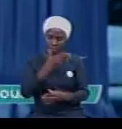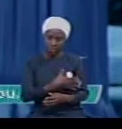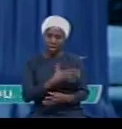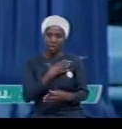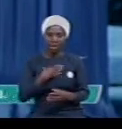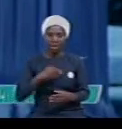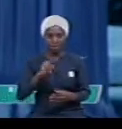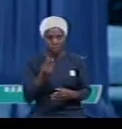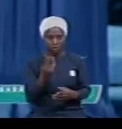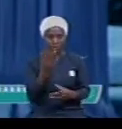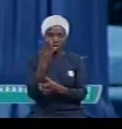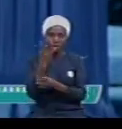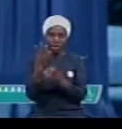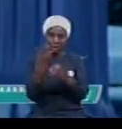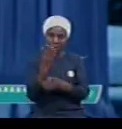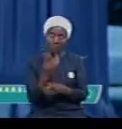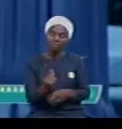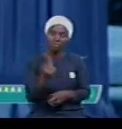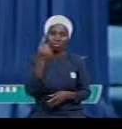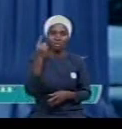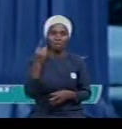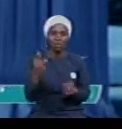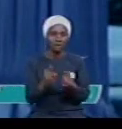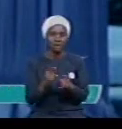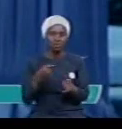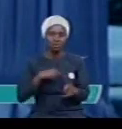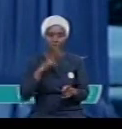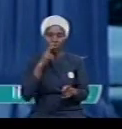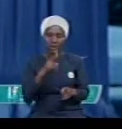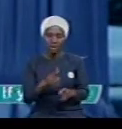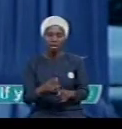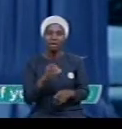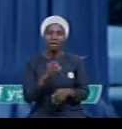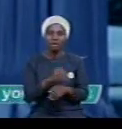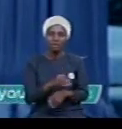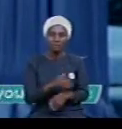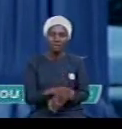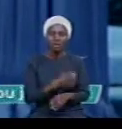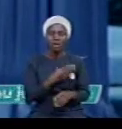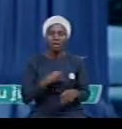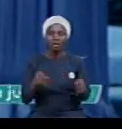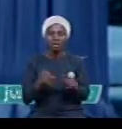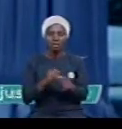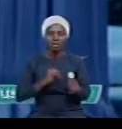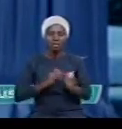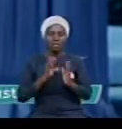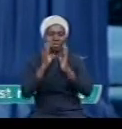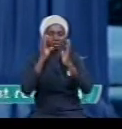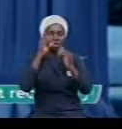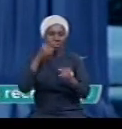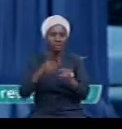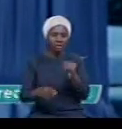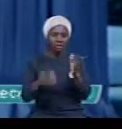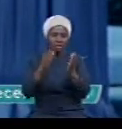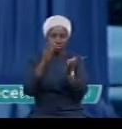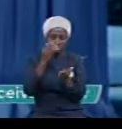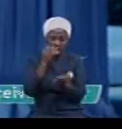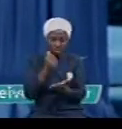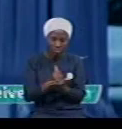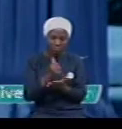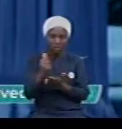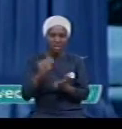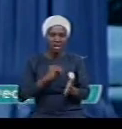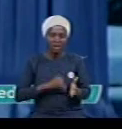se sugba bi mo se nse eme to kan yi bayi se lo dabi eni wi pe nkan kan tun ninu ese